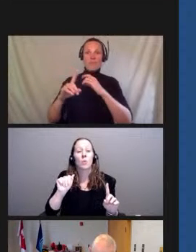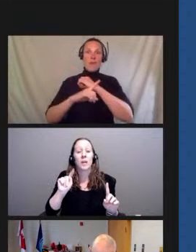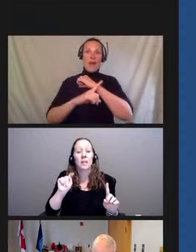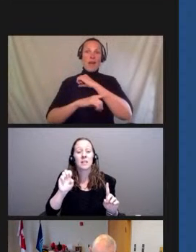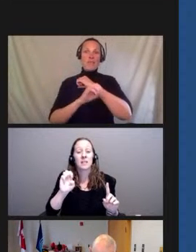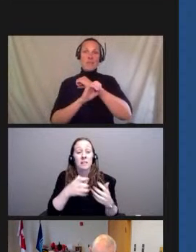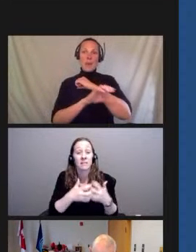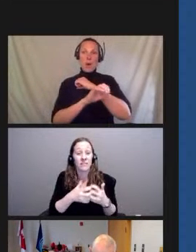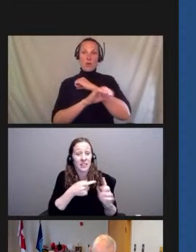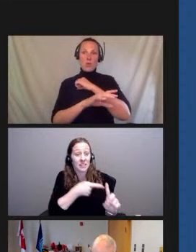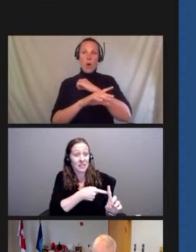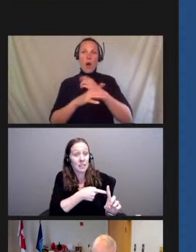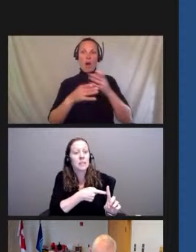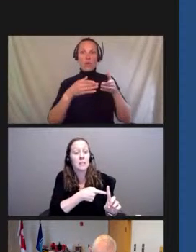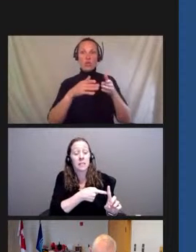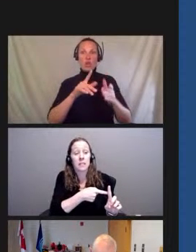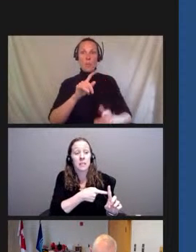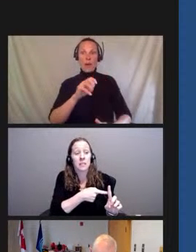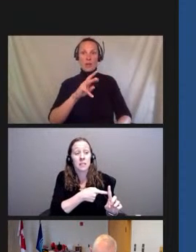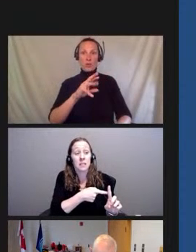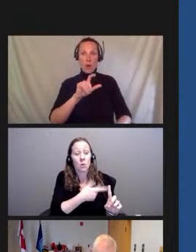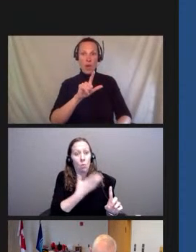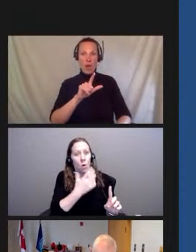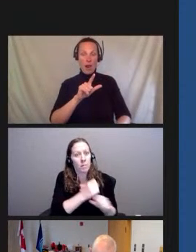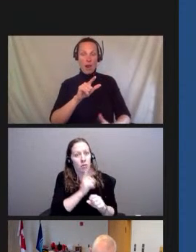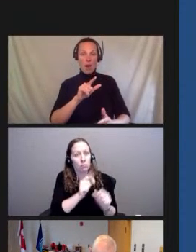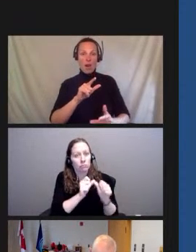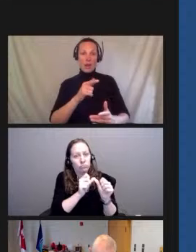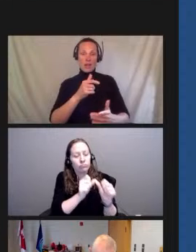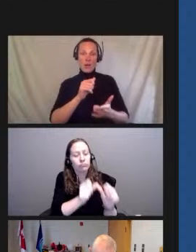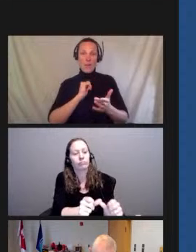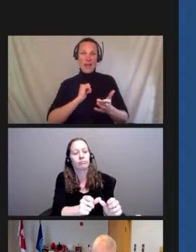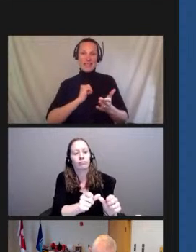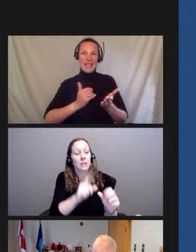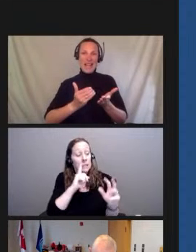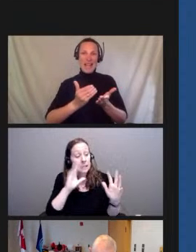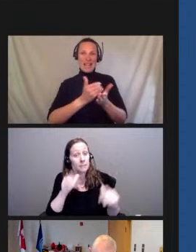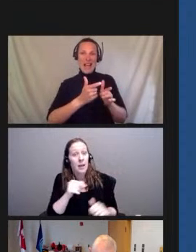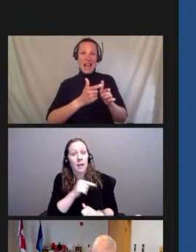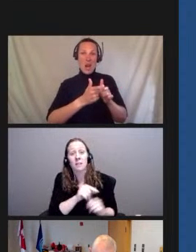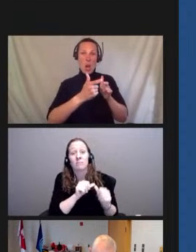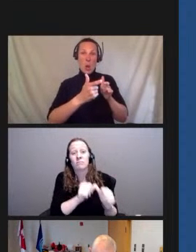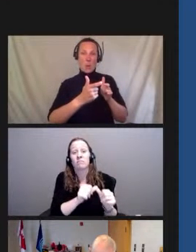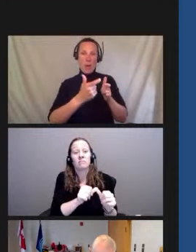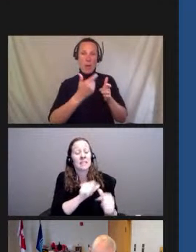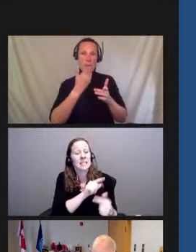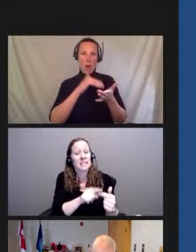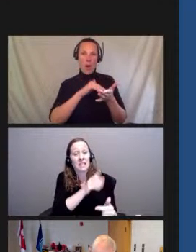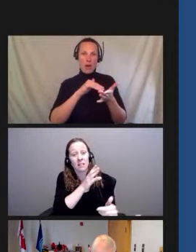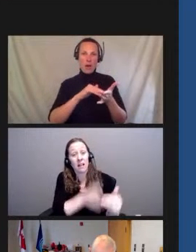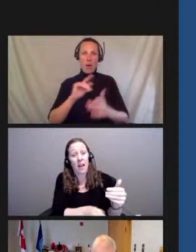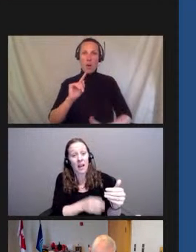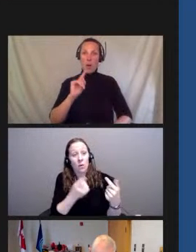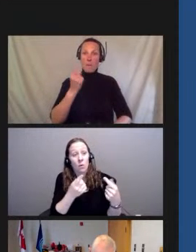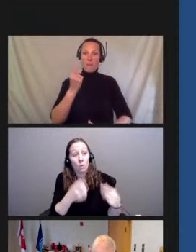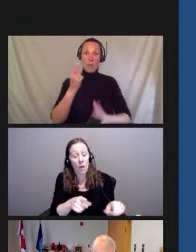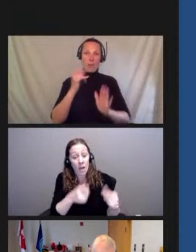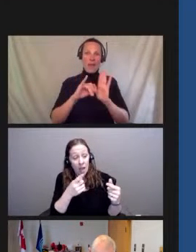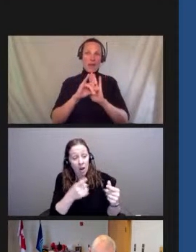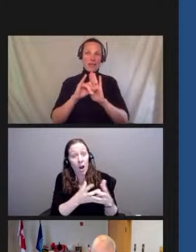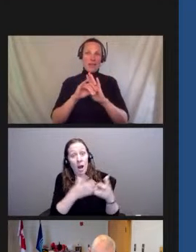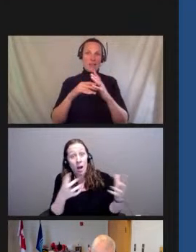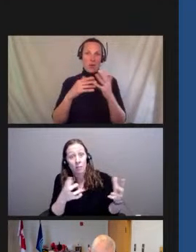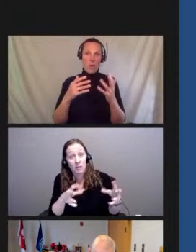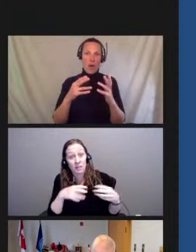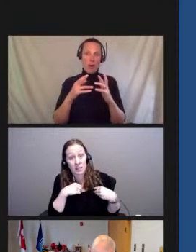useful life, the first key consideration identified is landfill life expectancy. Extending or optimizing the capacity at the